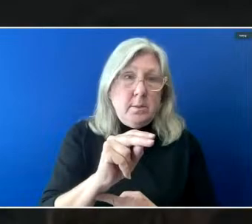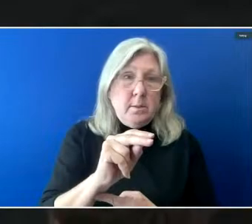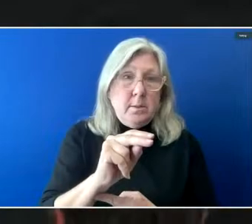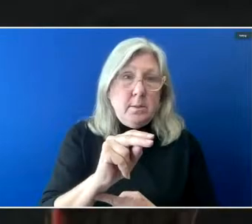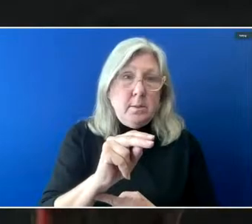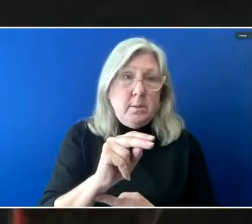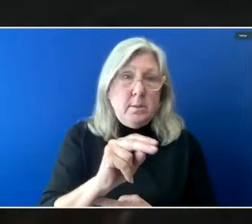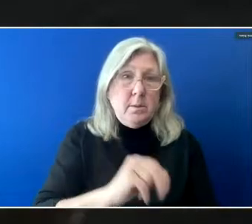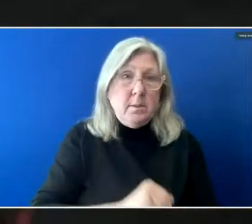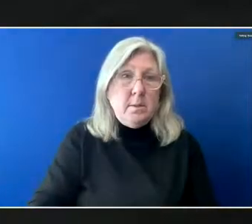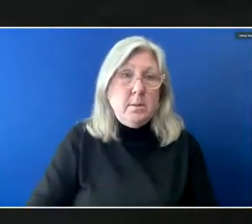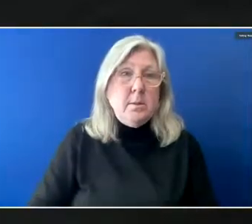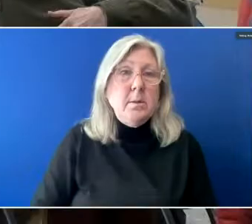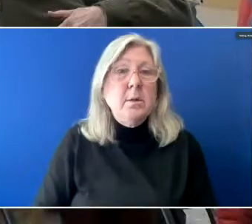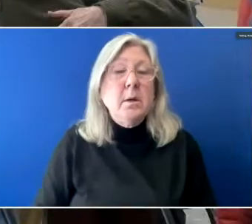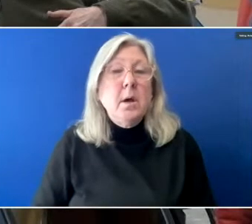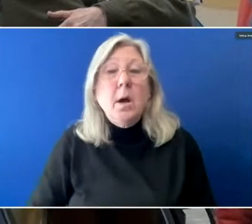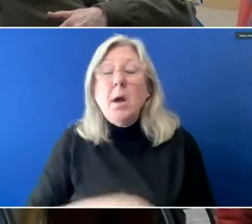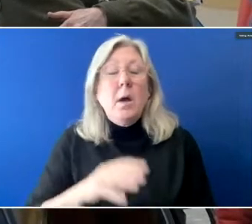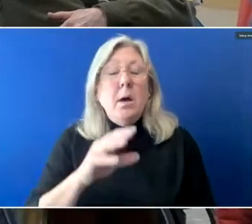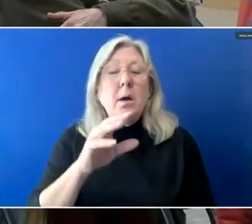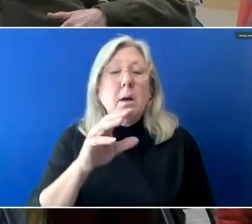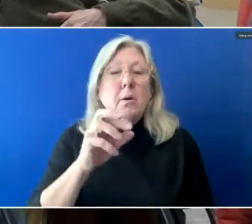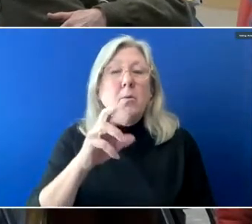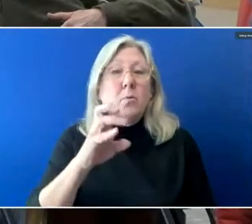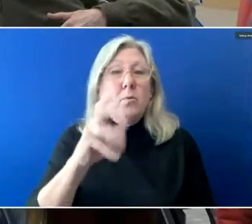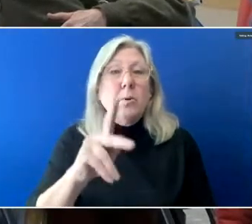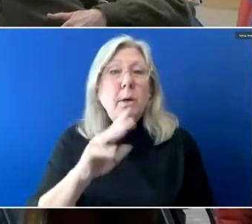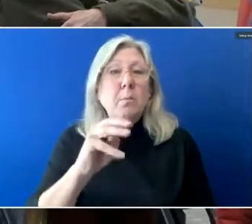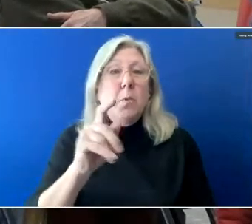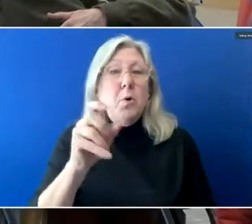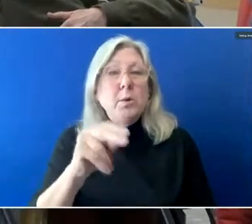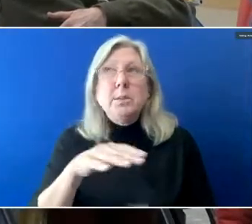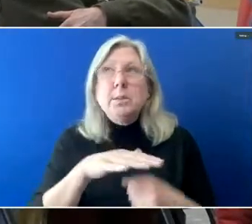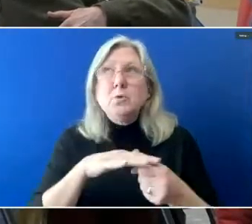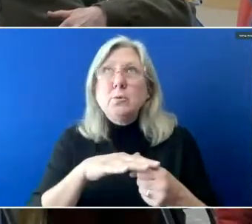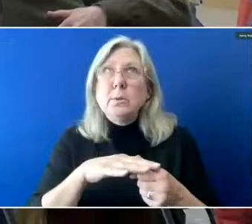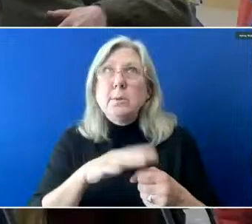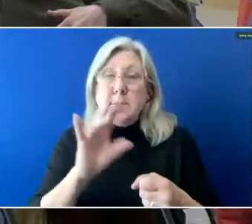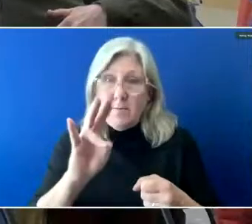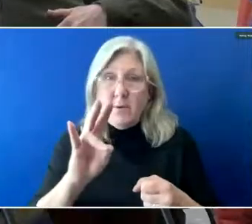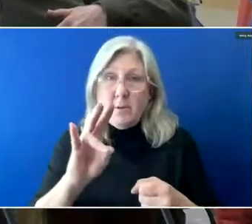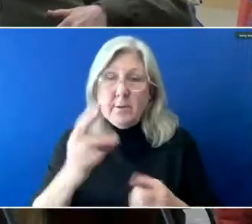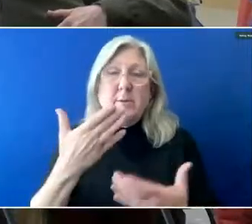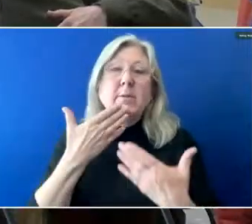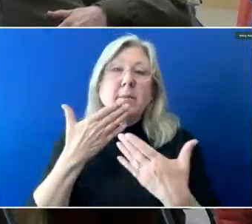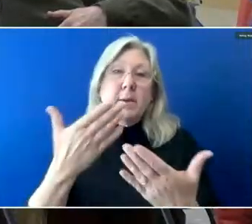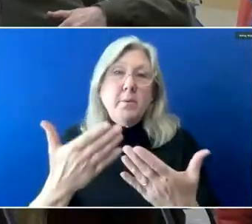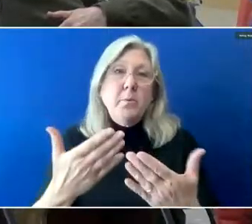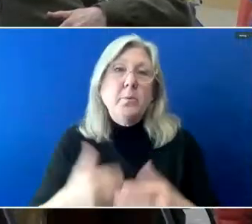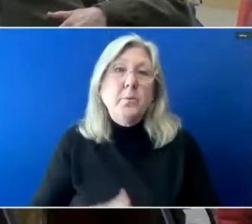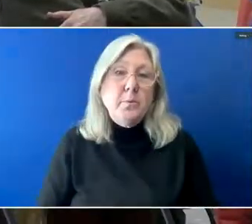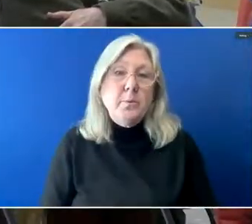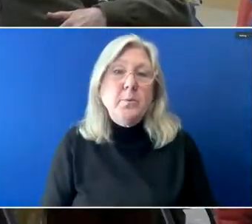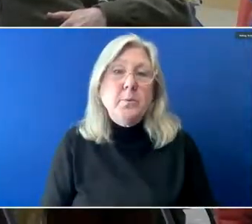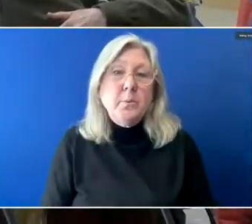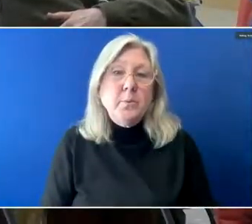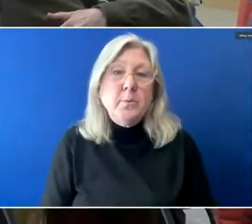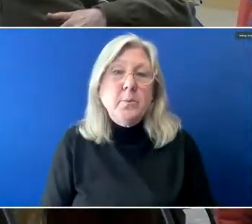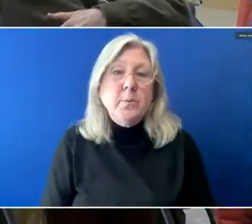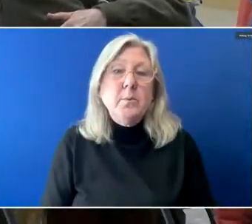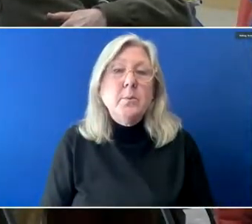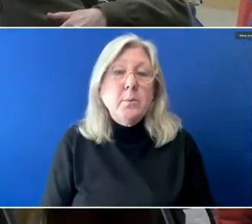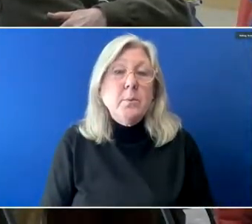Morton uh Rick Morton district 7 thank you um there was a